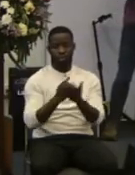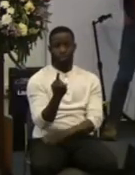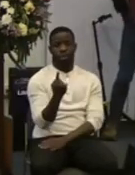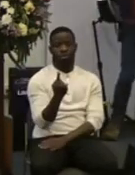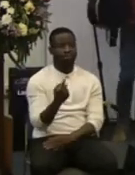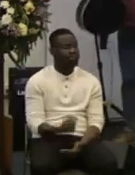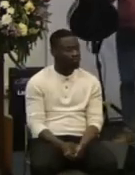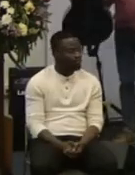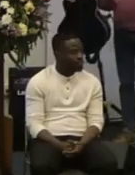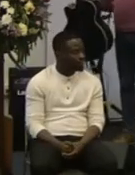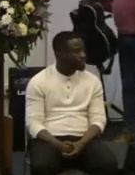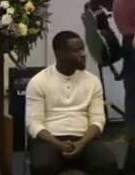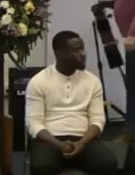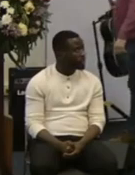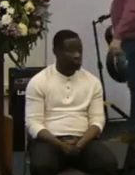1.